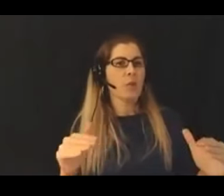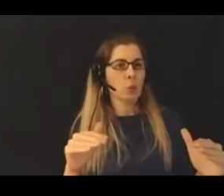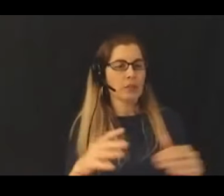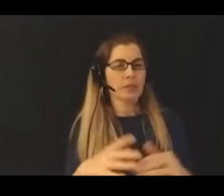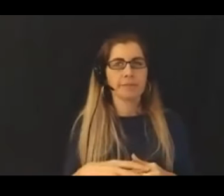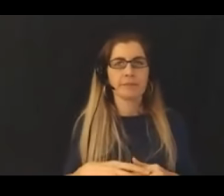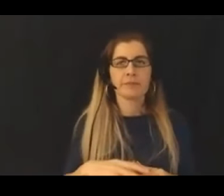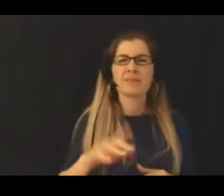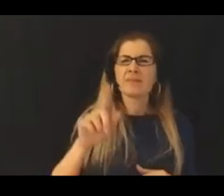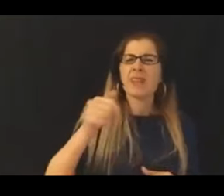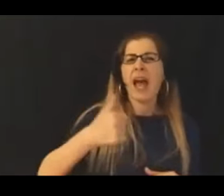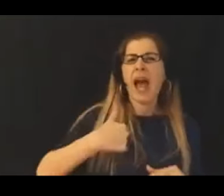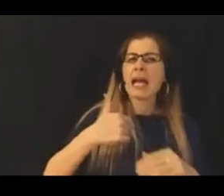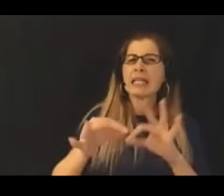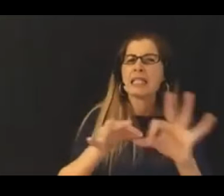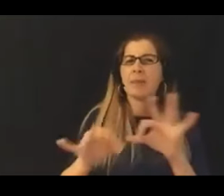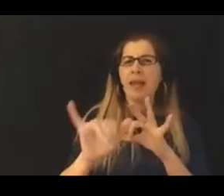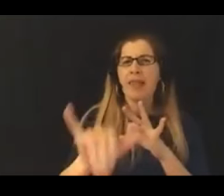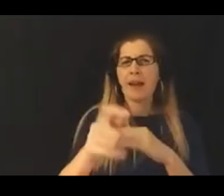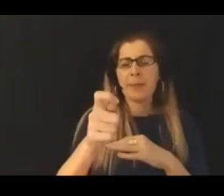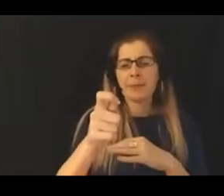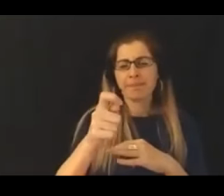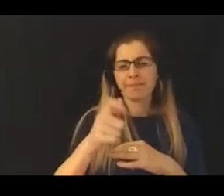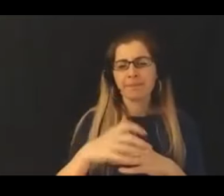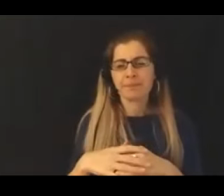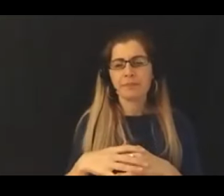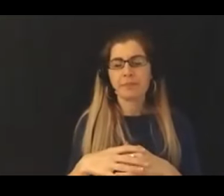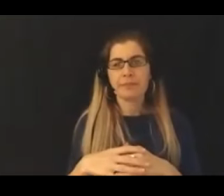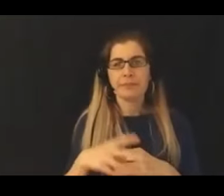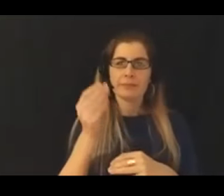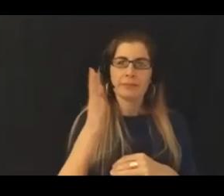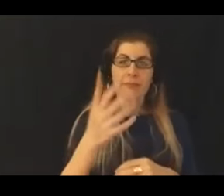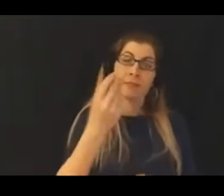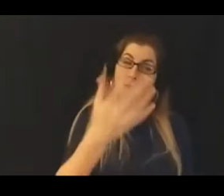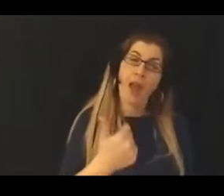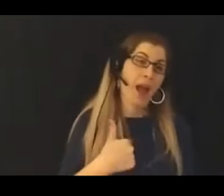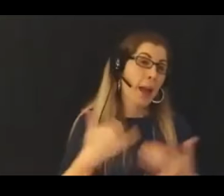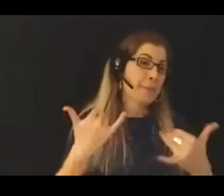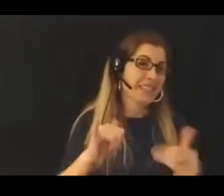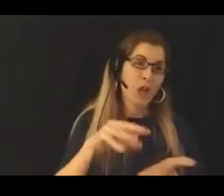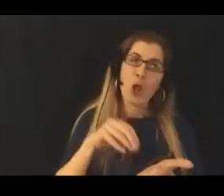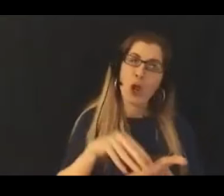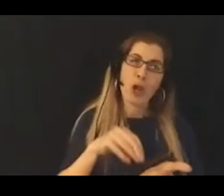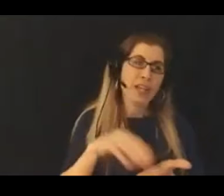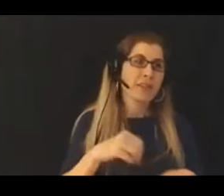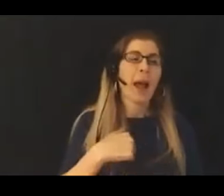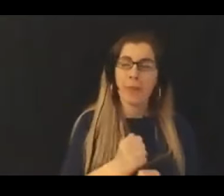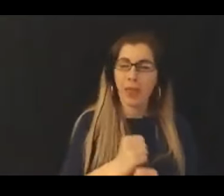Yeah, and I could speak to that a little, just with the disclaimer that I am learning this as I go as well.